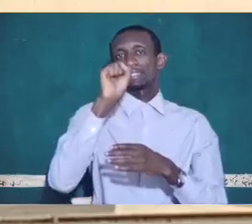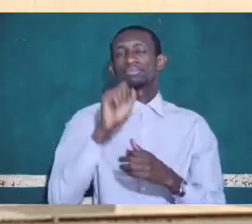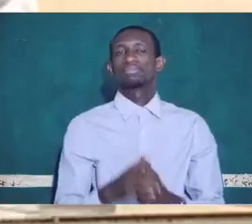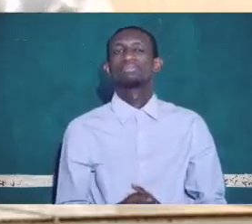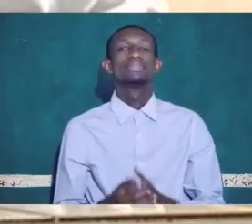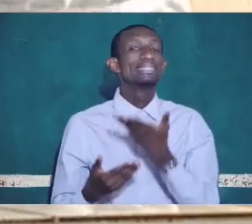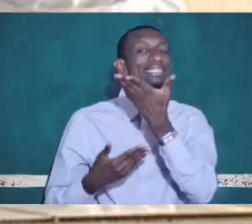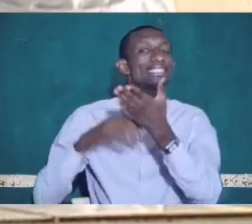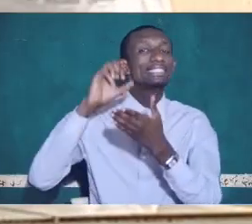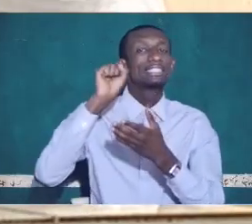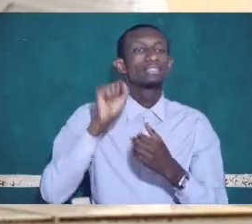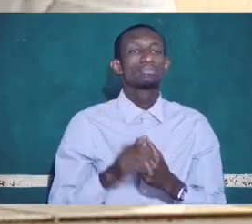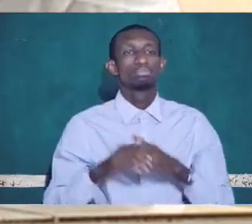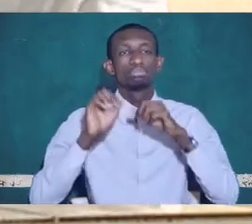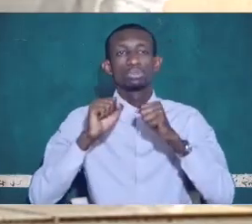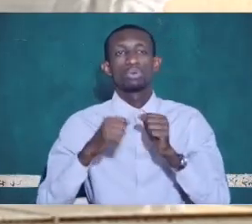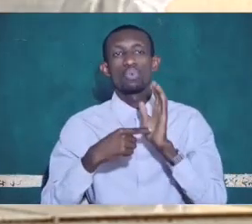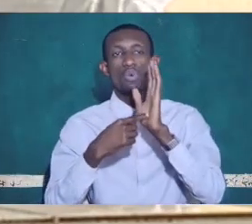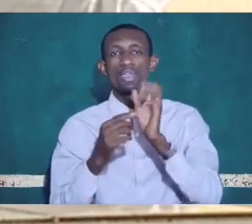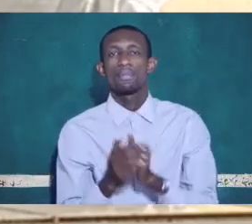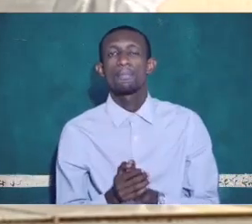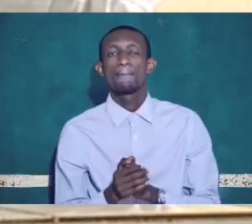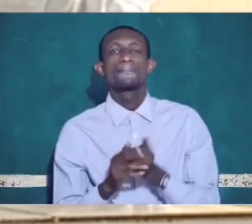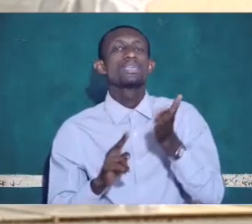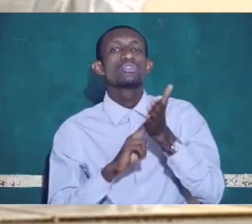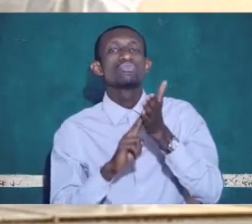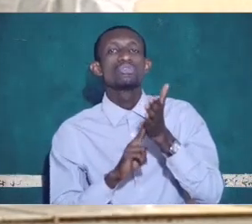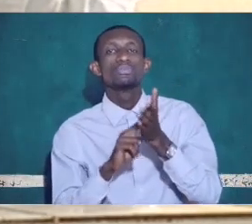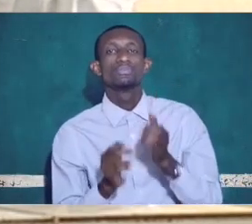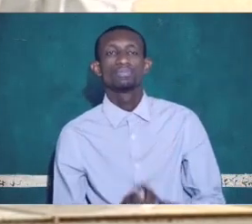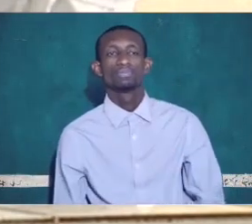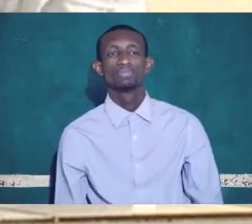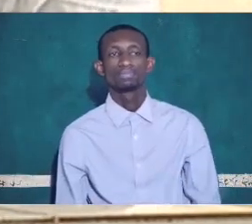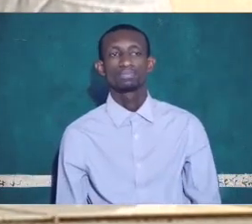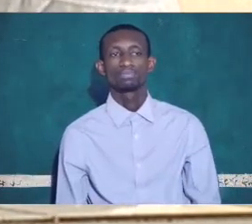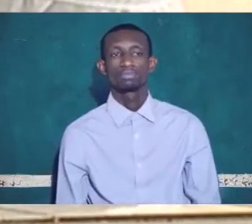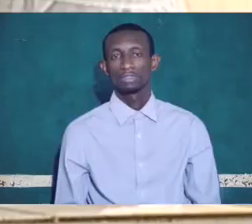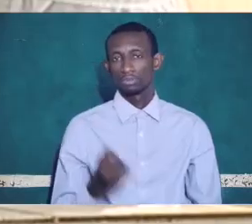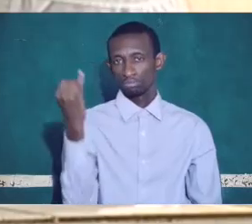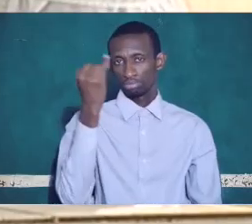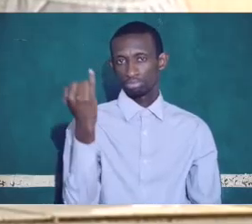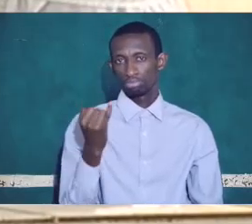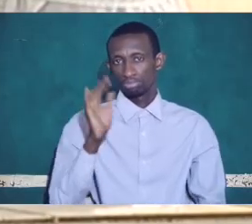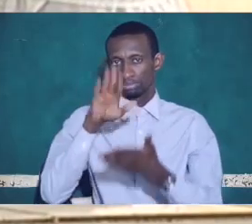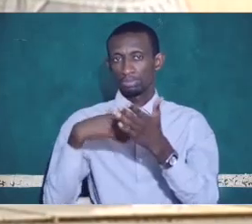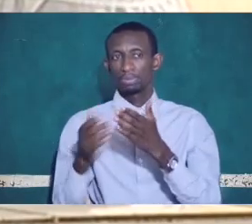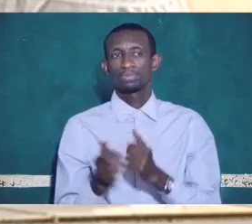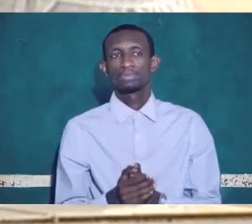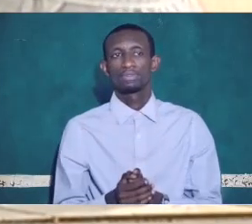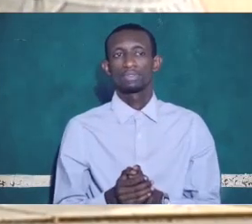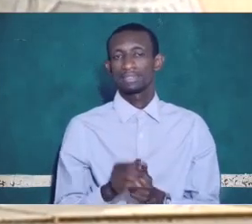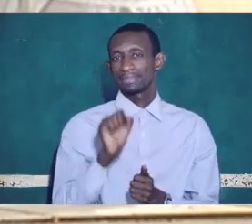this sulfur, you can also represent it by using a diagram. So we have sulfur